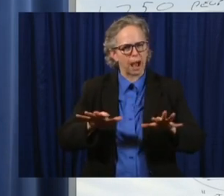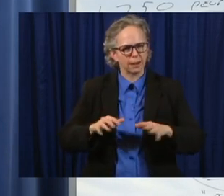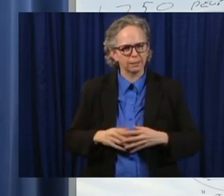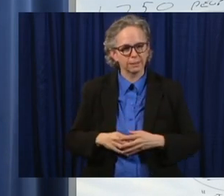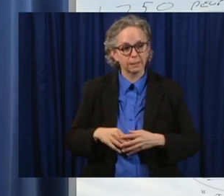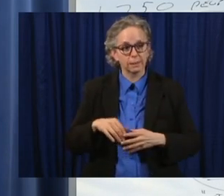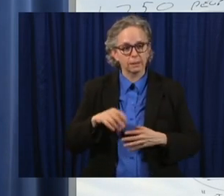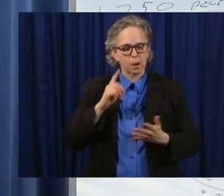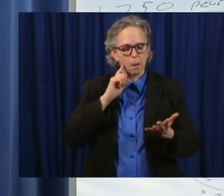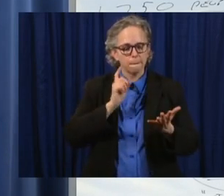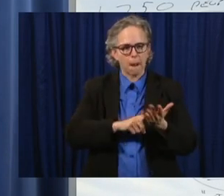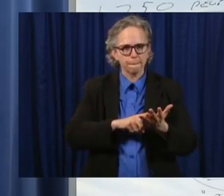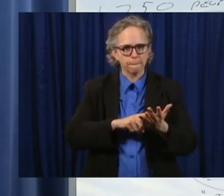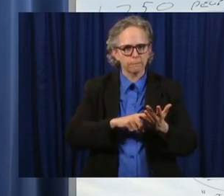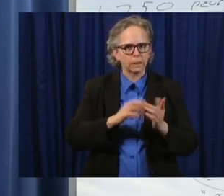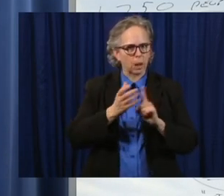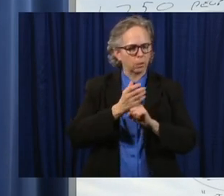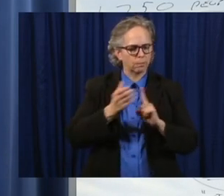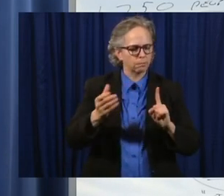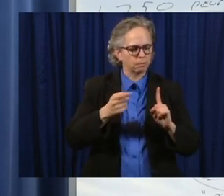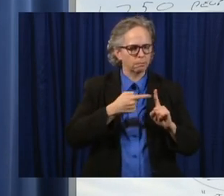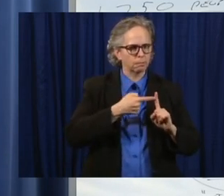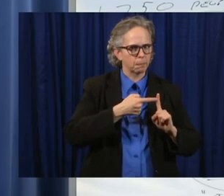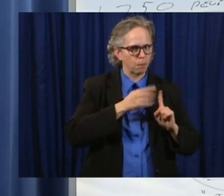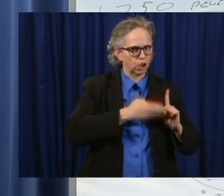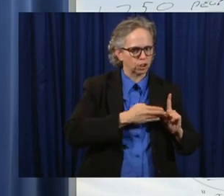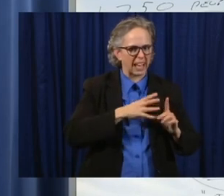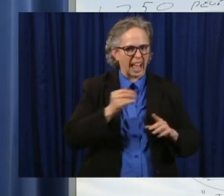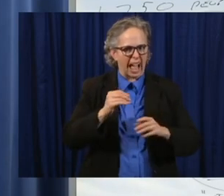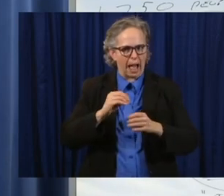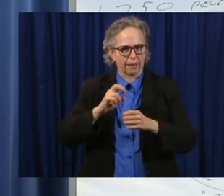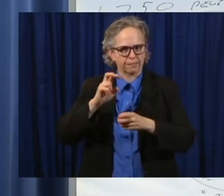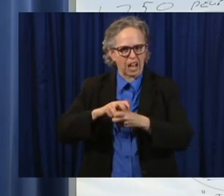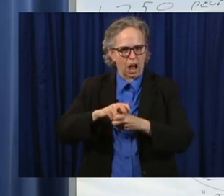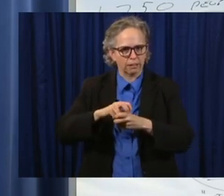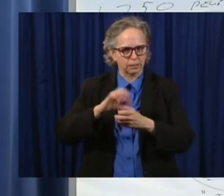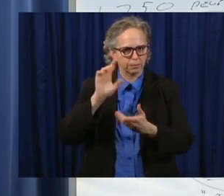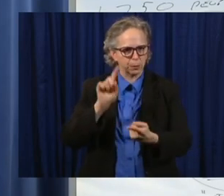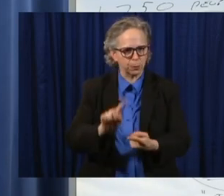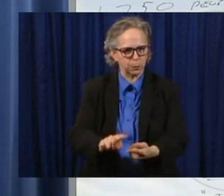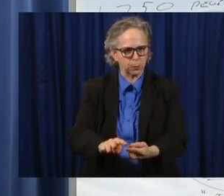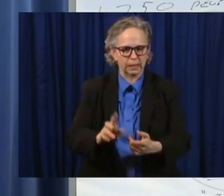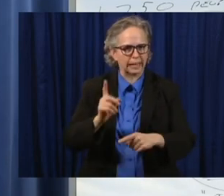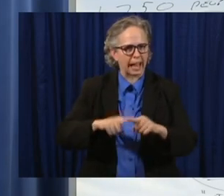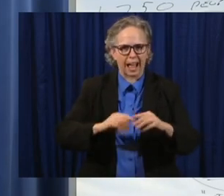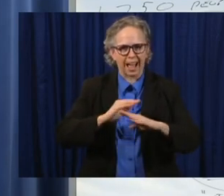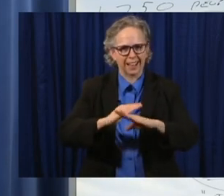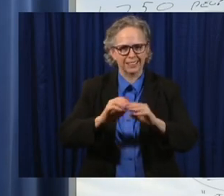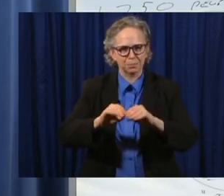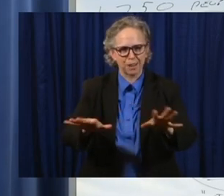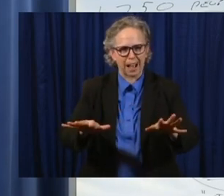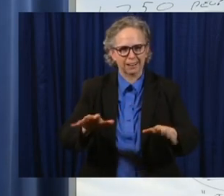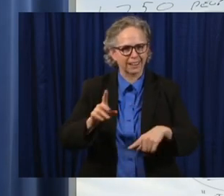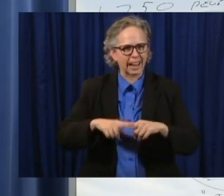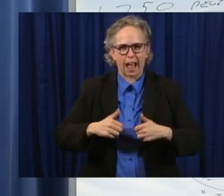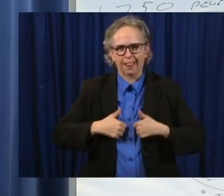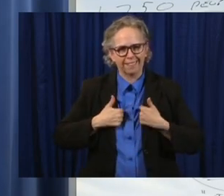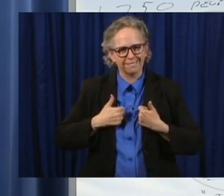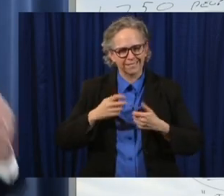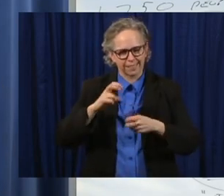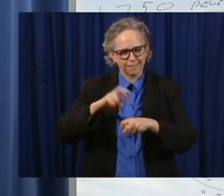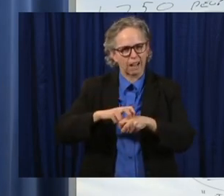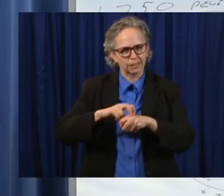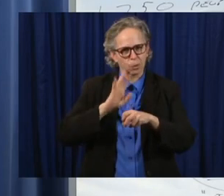virus, and when the virus it depends upon moving from one person to the other, and